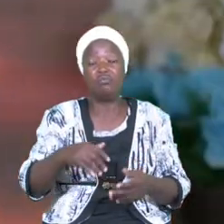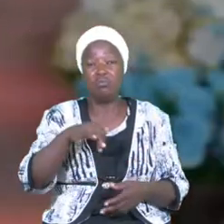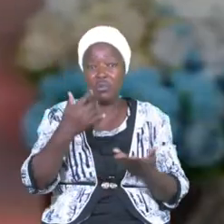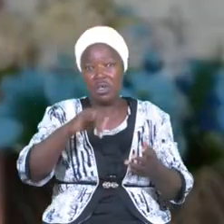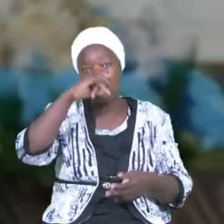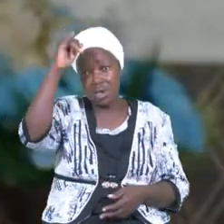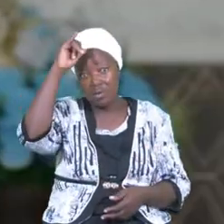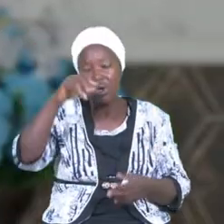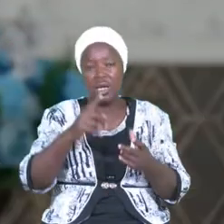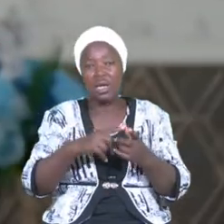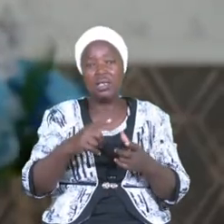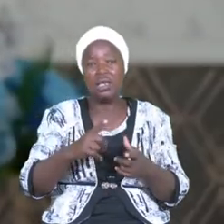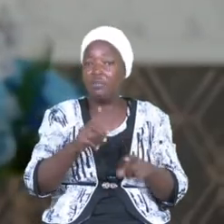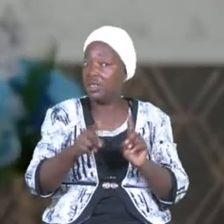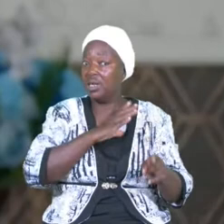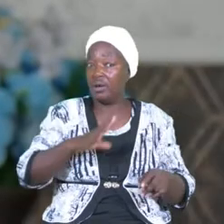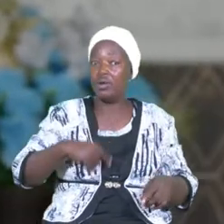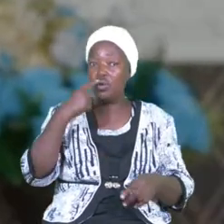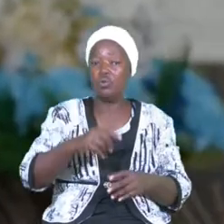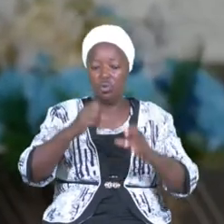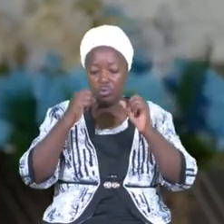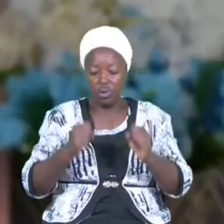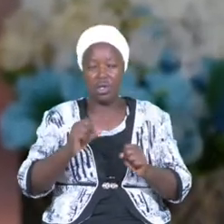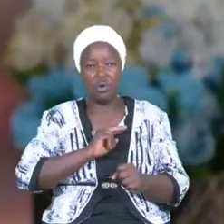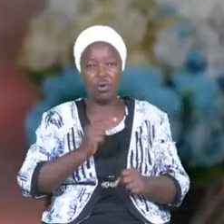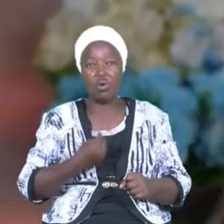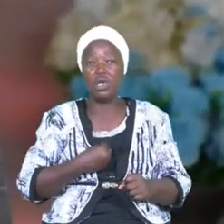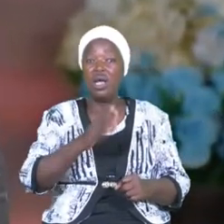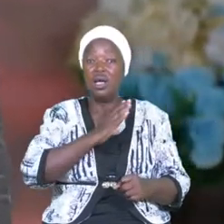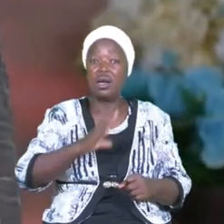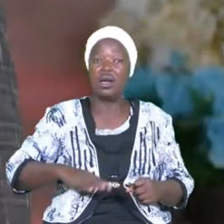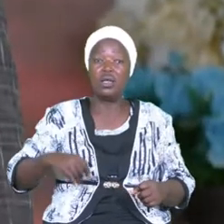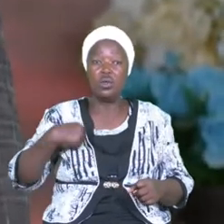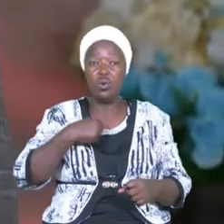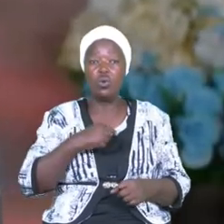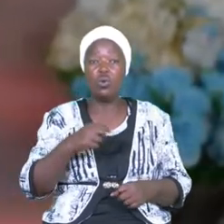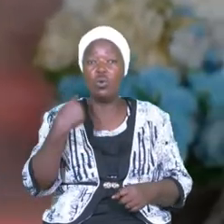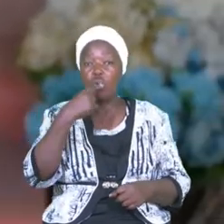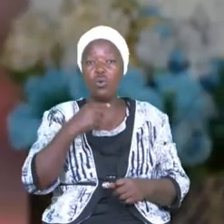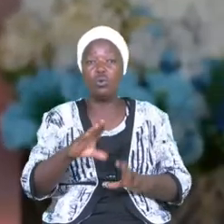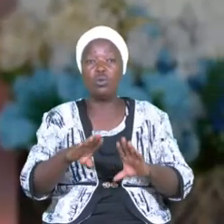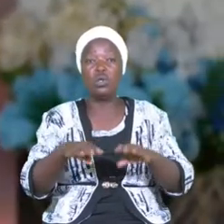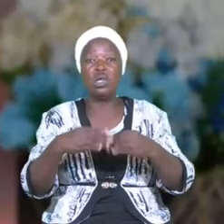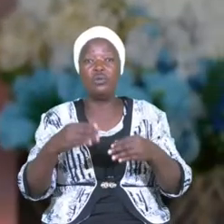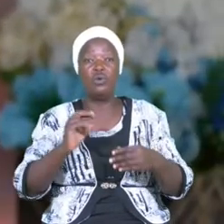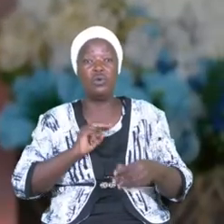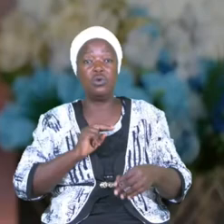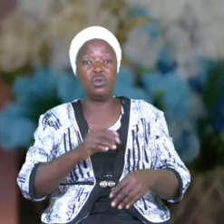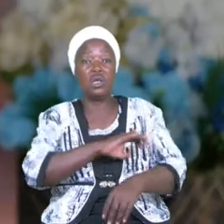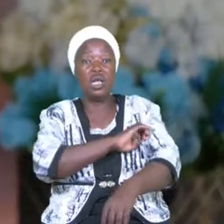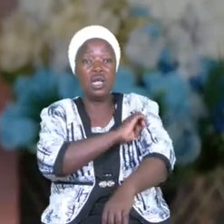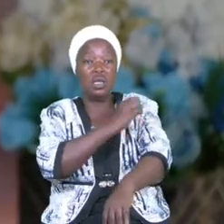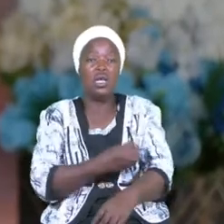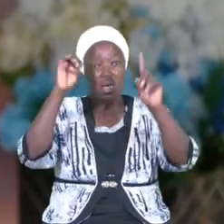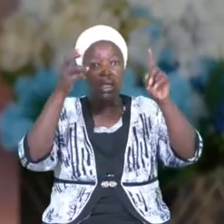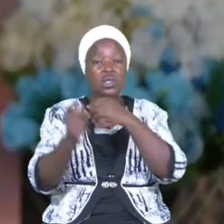us, Christ, who enables us, he was tempted in all points